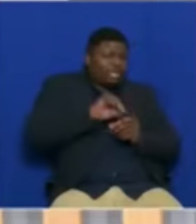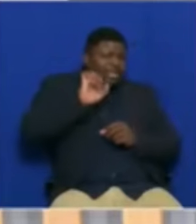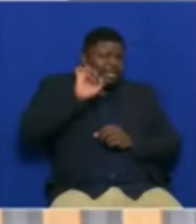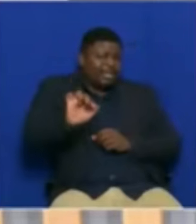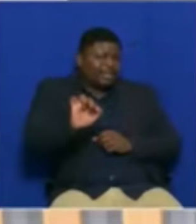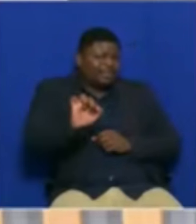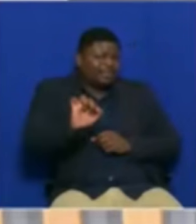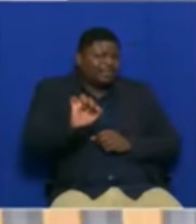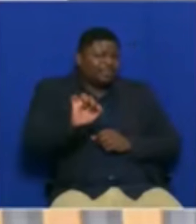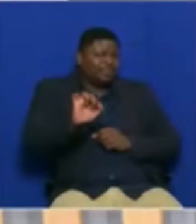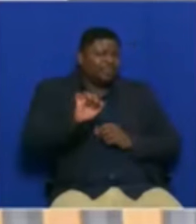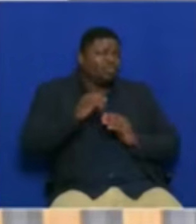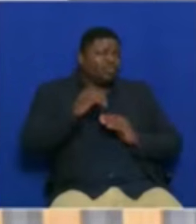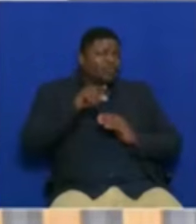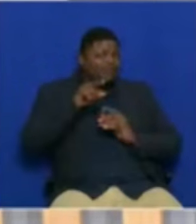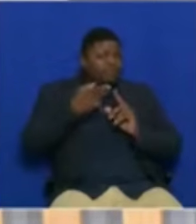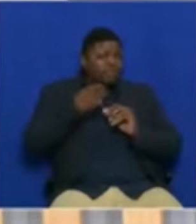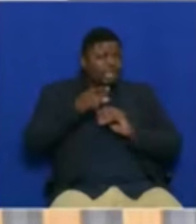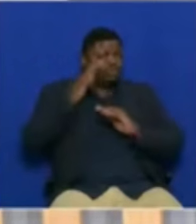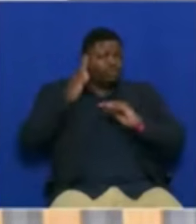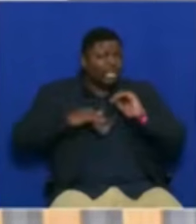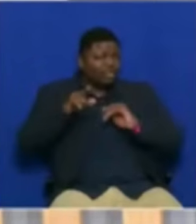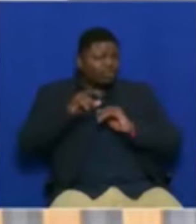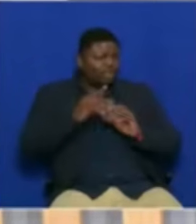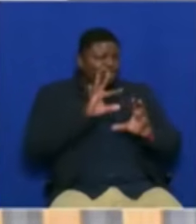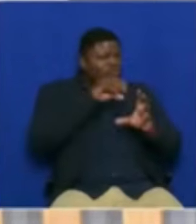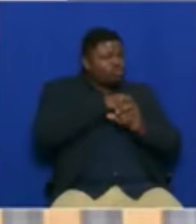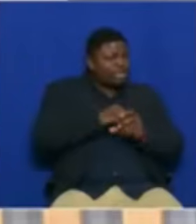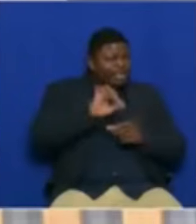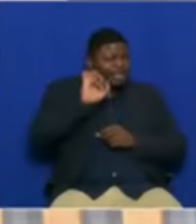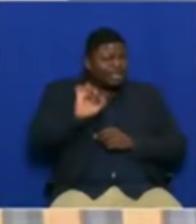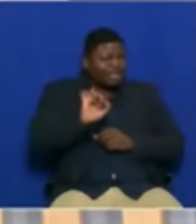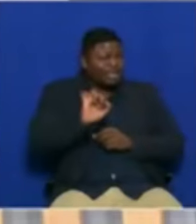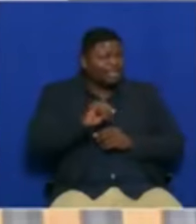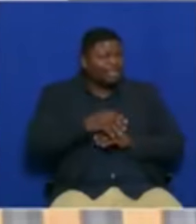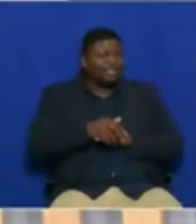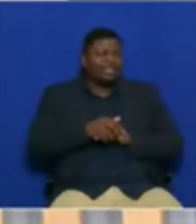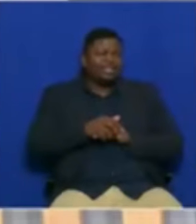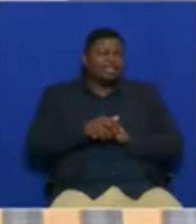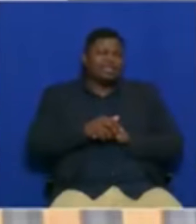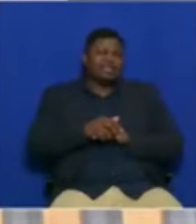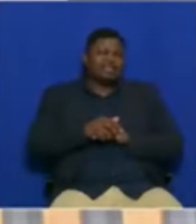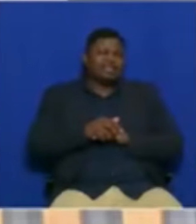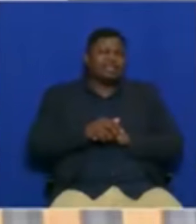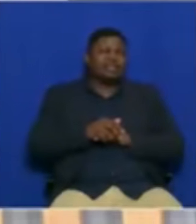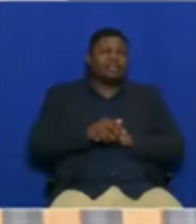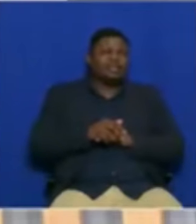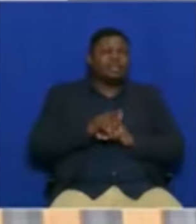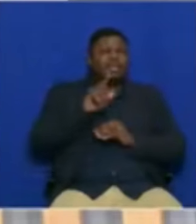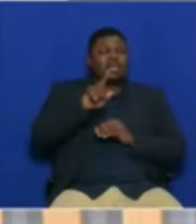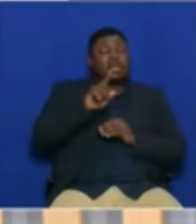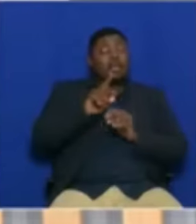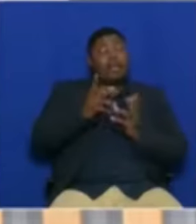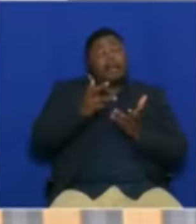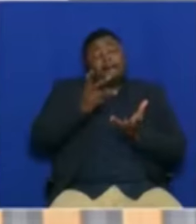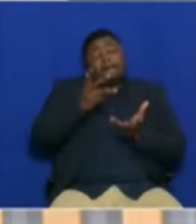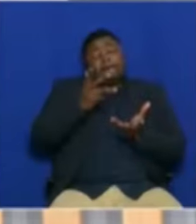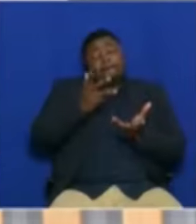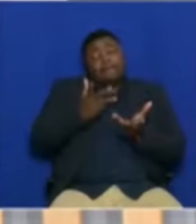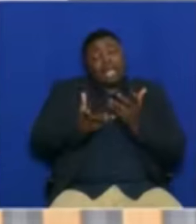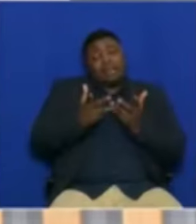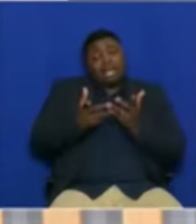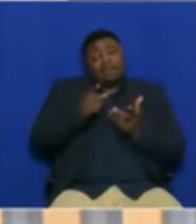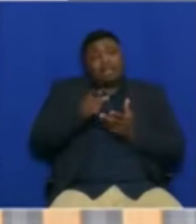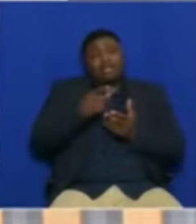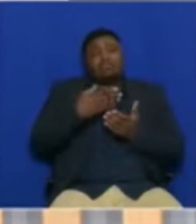charge about her vetting being on the Inkwazi, one, on the face of it, it seems truly, truly petty